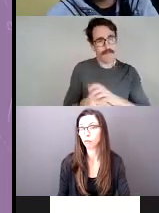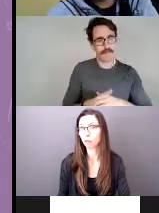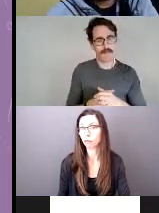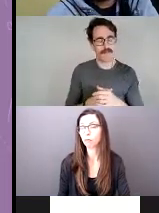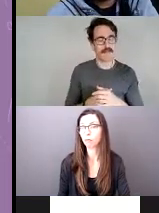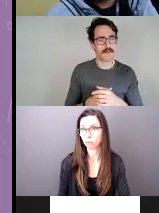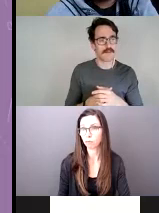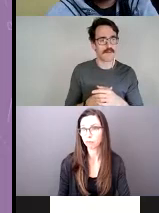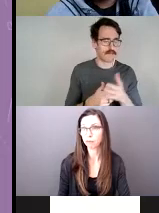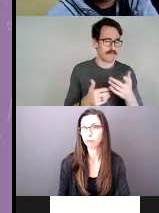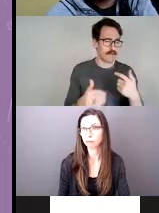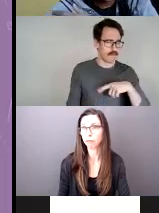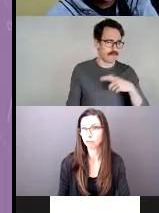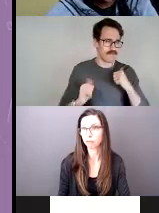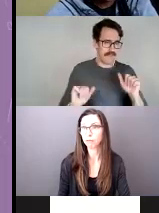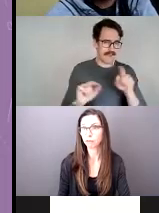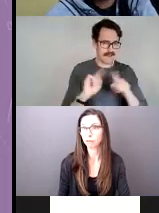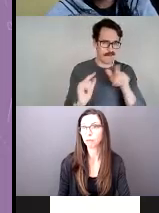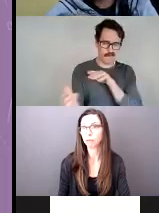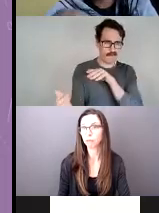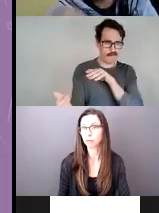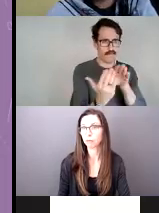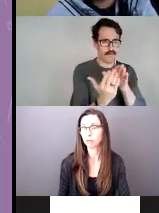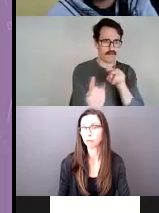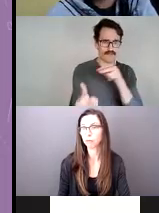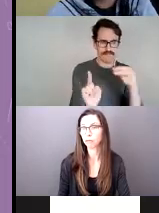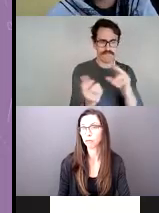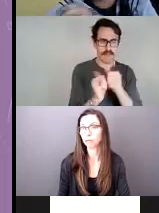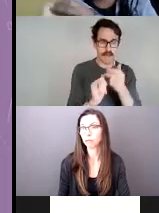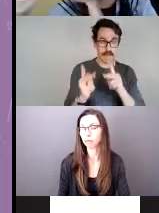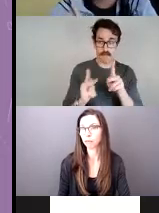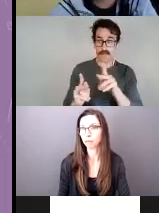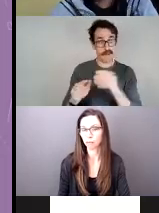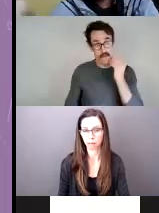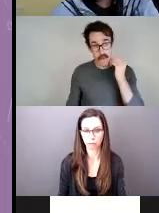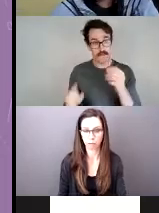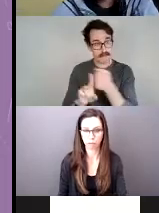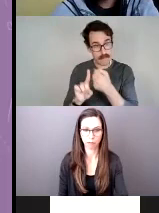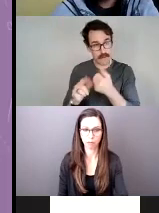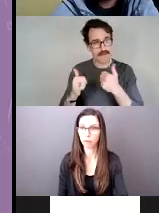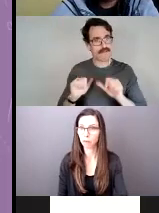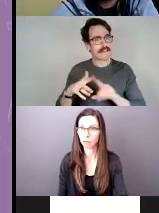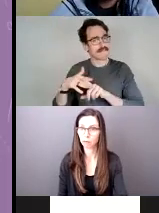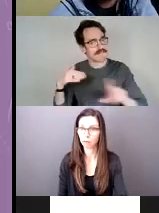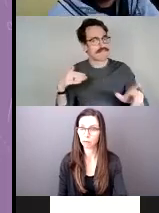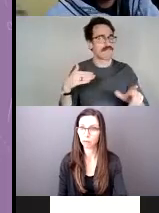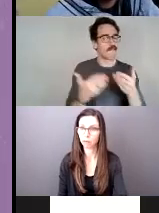ways that we can help people transition out of abuse and live an abuse-free